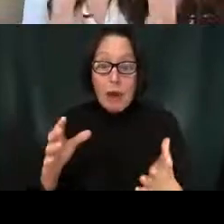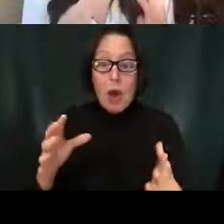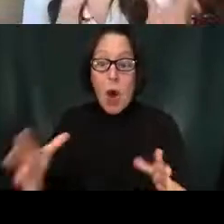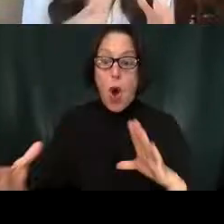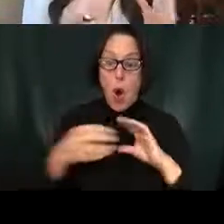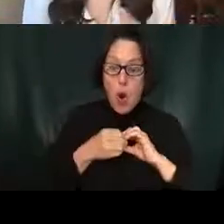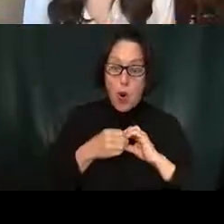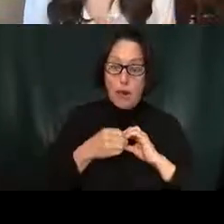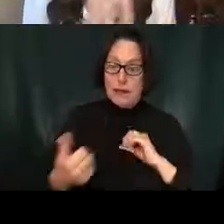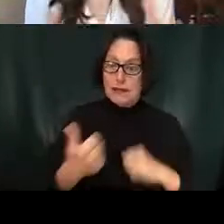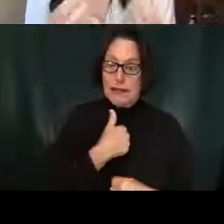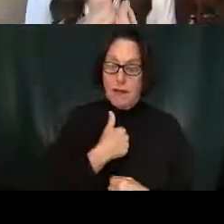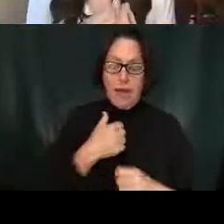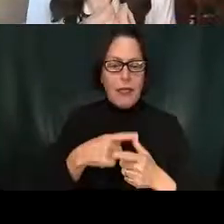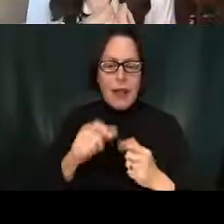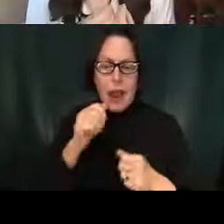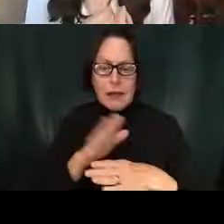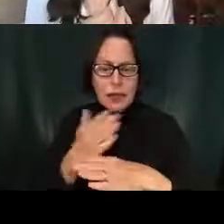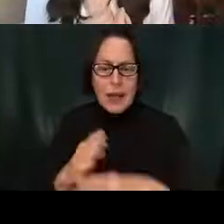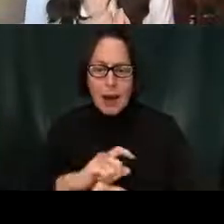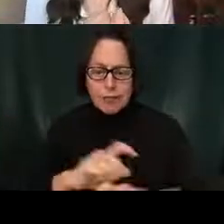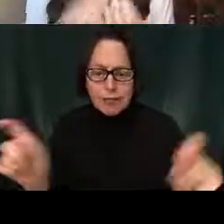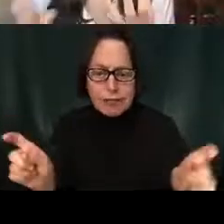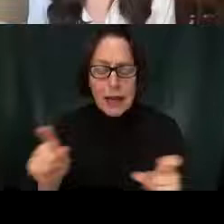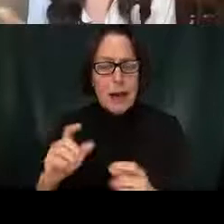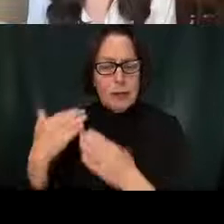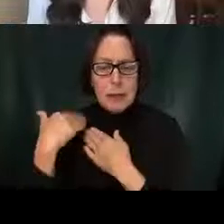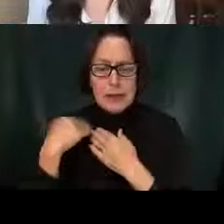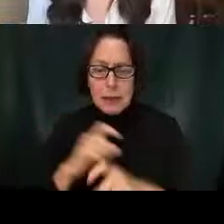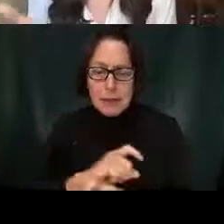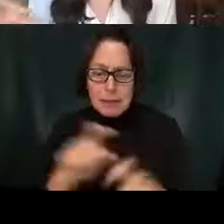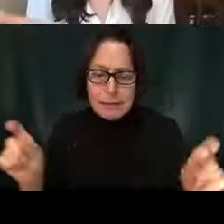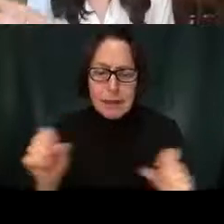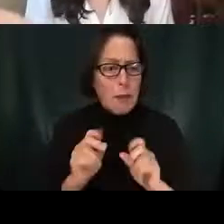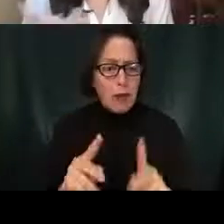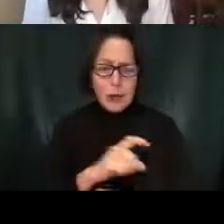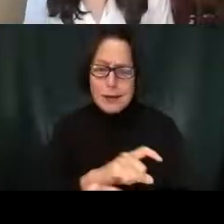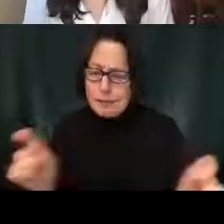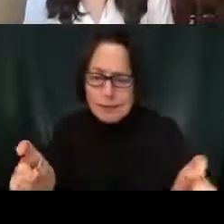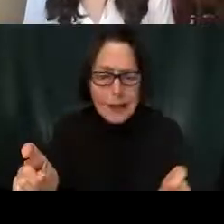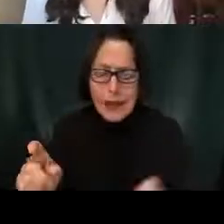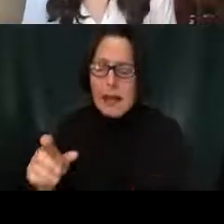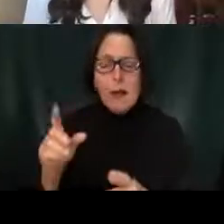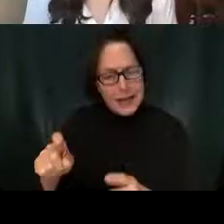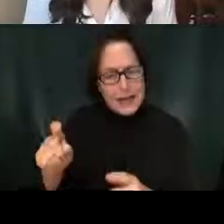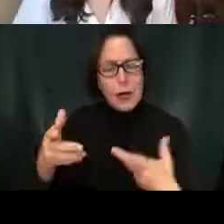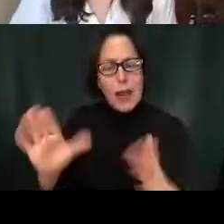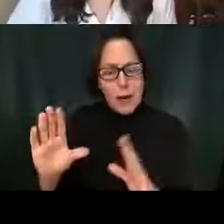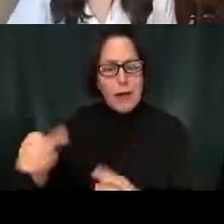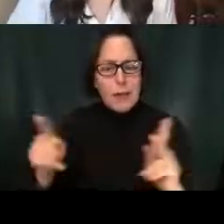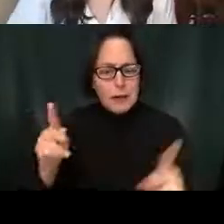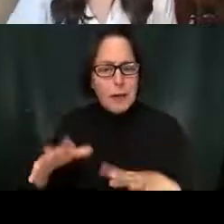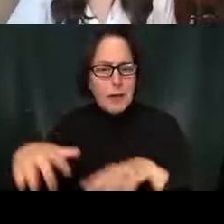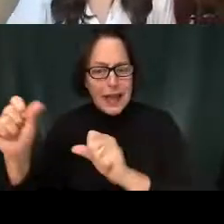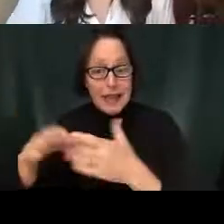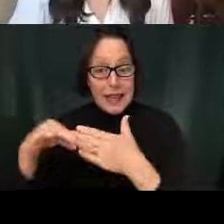we're giving all our ideas and taking away some of that responsibility or opportunity for someone else to take the lead on solving a problem.